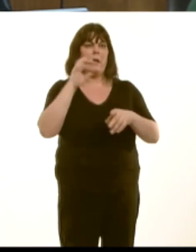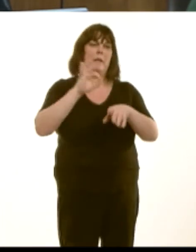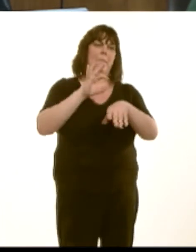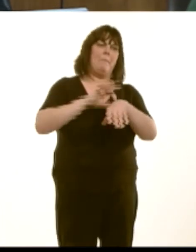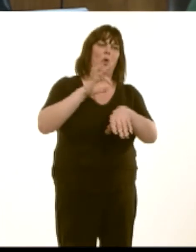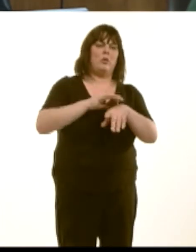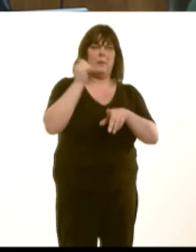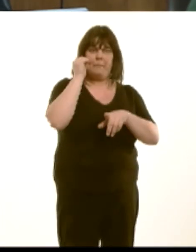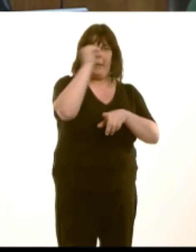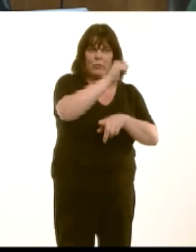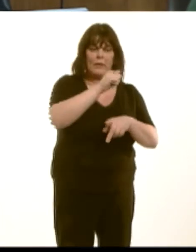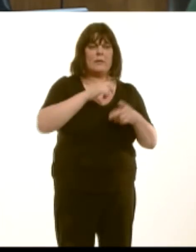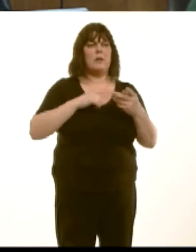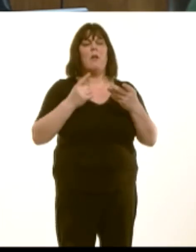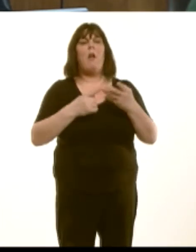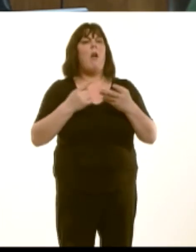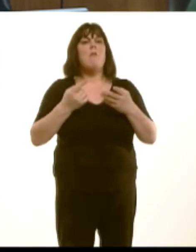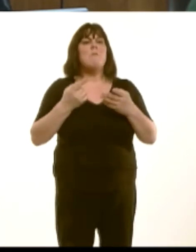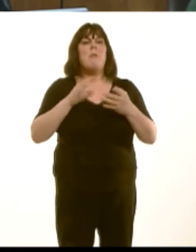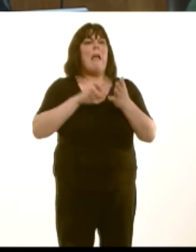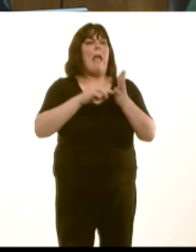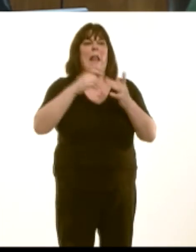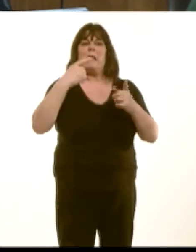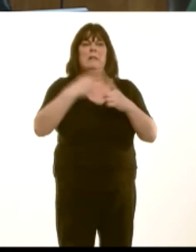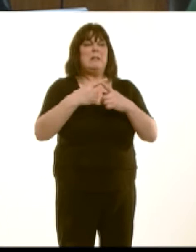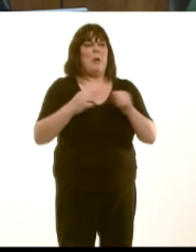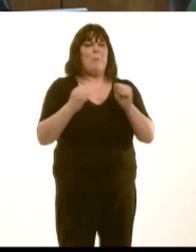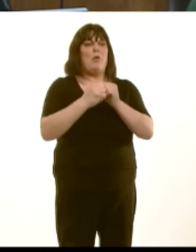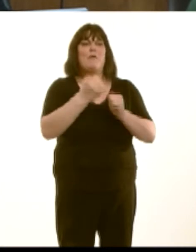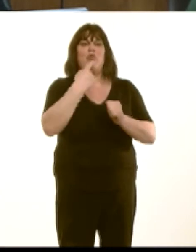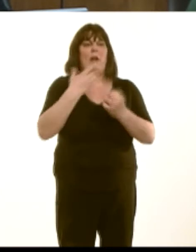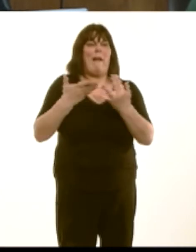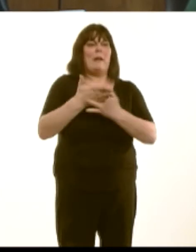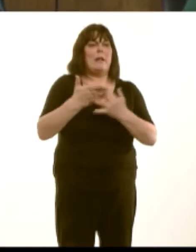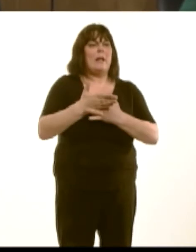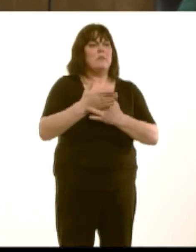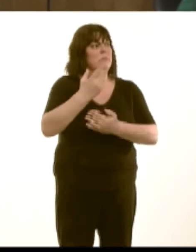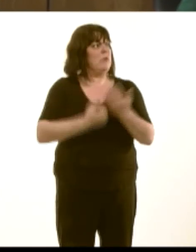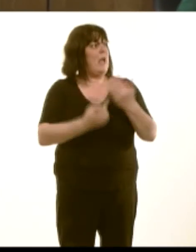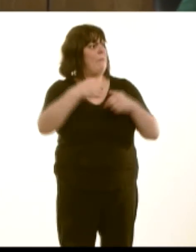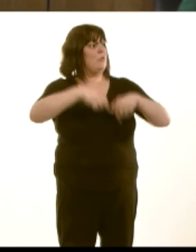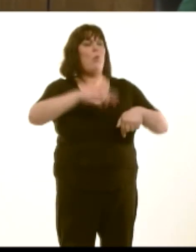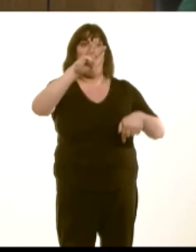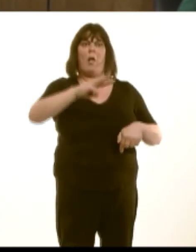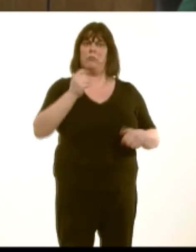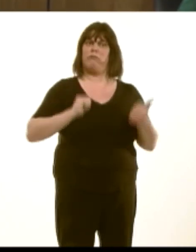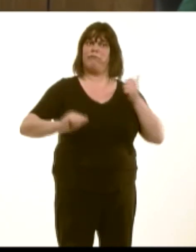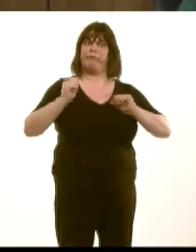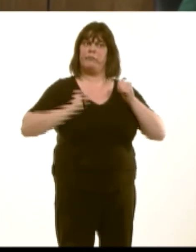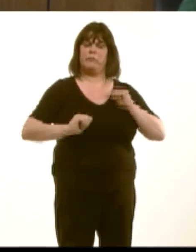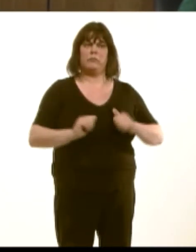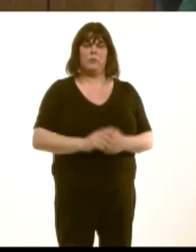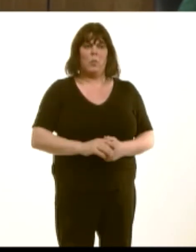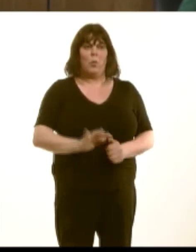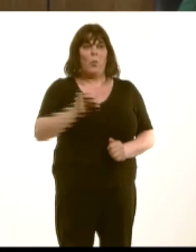quicker availability of drugs that are approved by NICE. These are all things that we can be proud of in Wales. And we know, you don't have to take my word